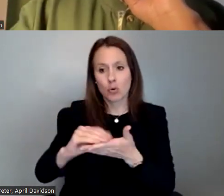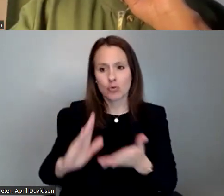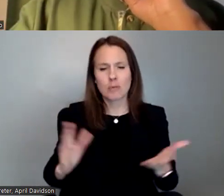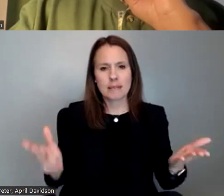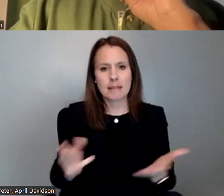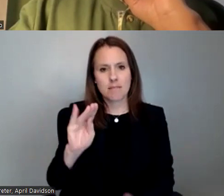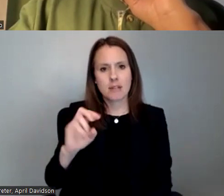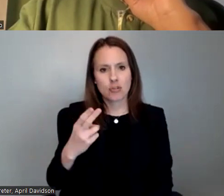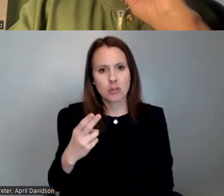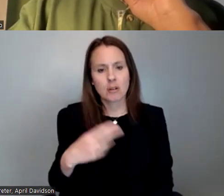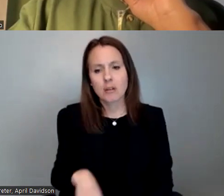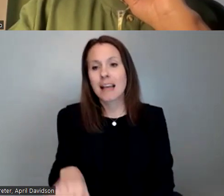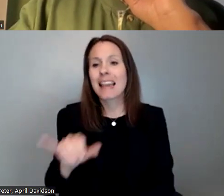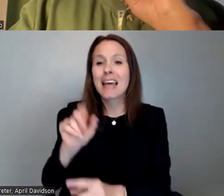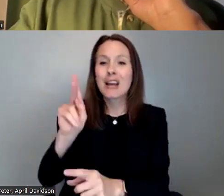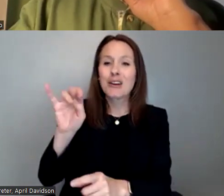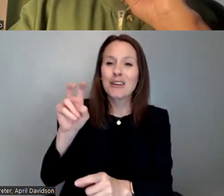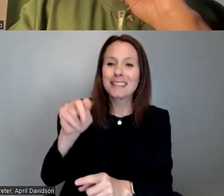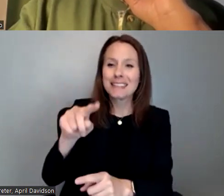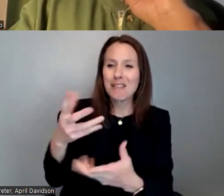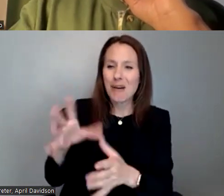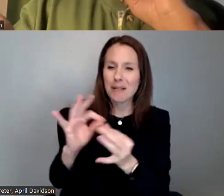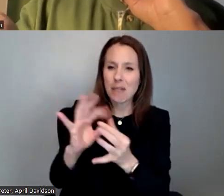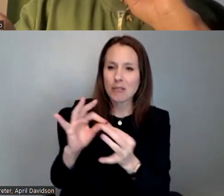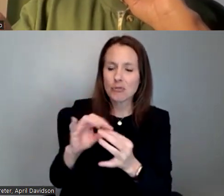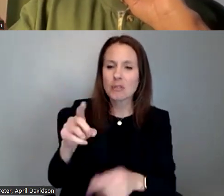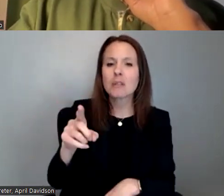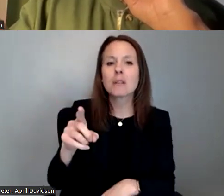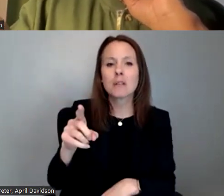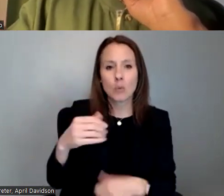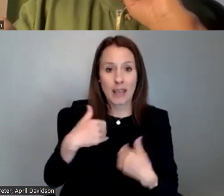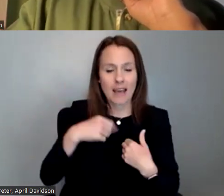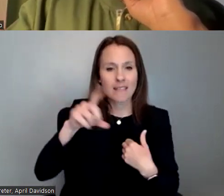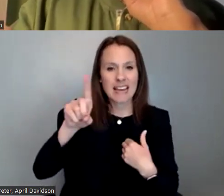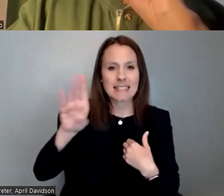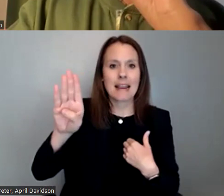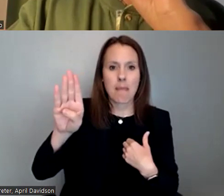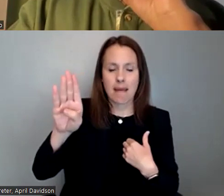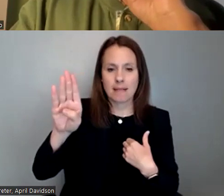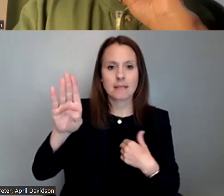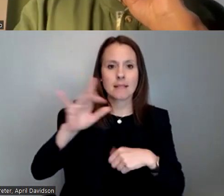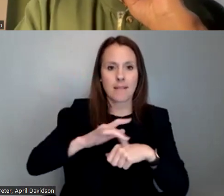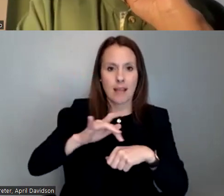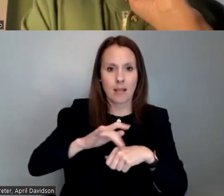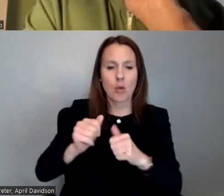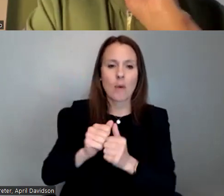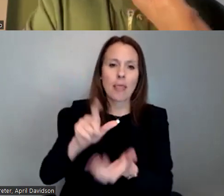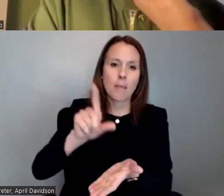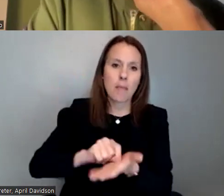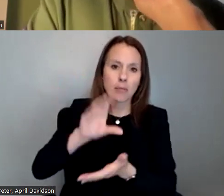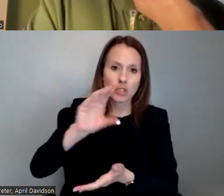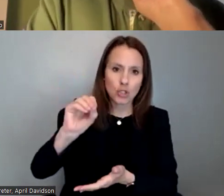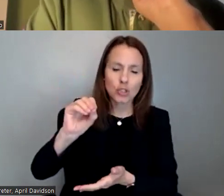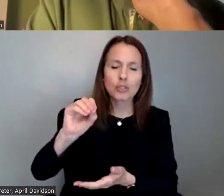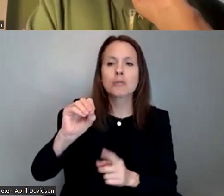Michigan. Like Kristen mentioned earlier, there's a database out there with the publishers. Those